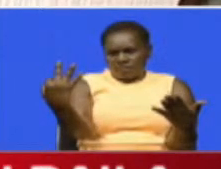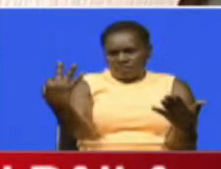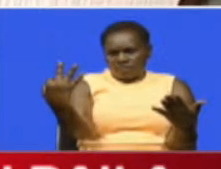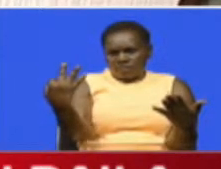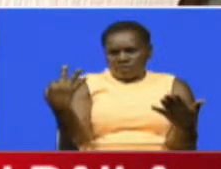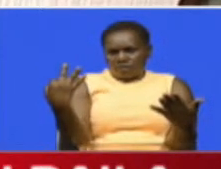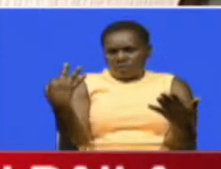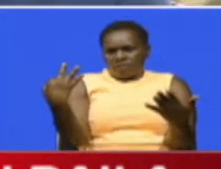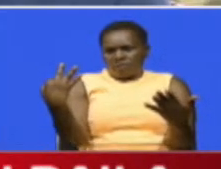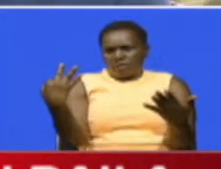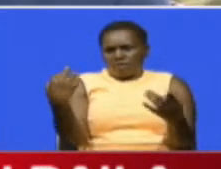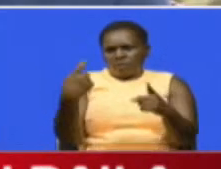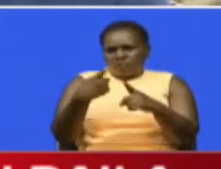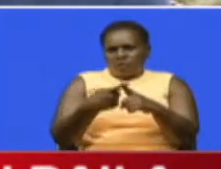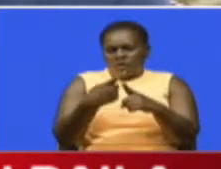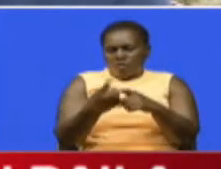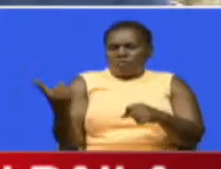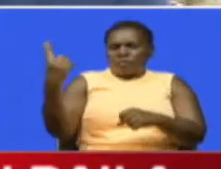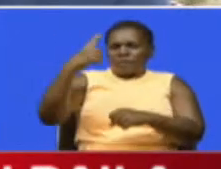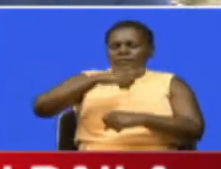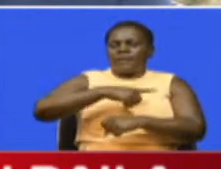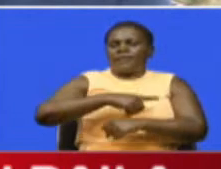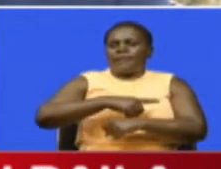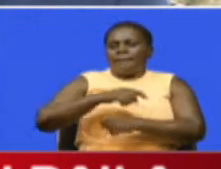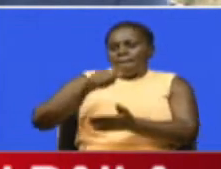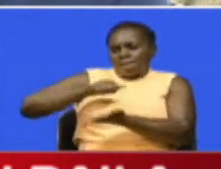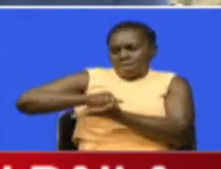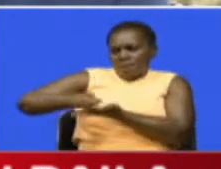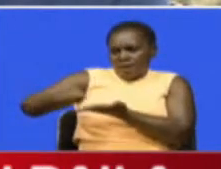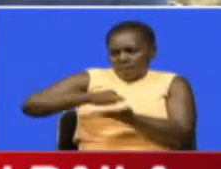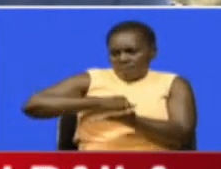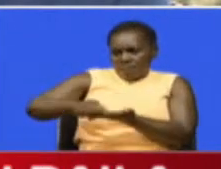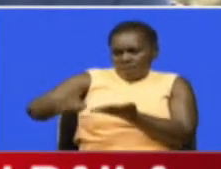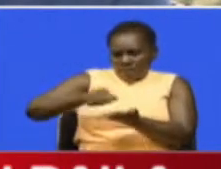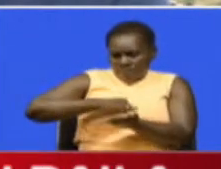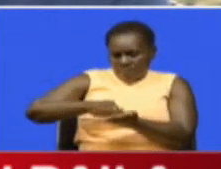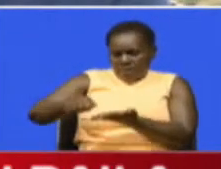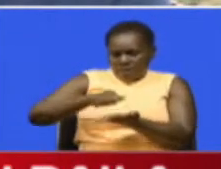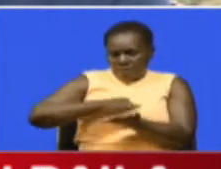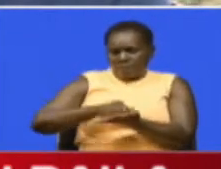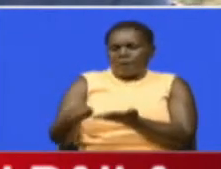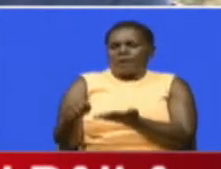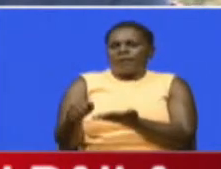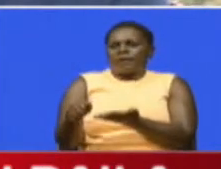from the day that it is published. So